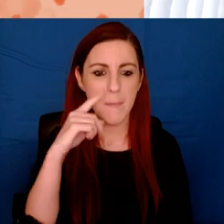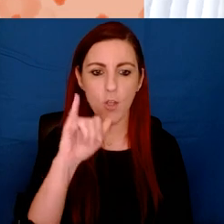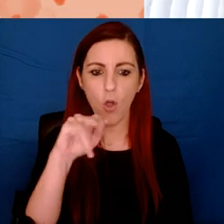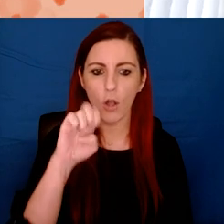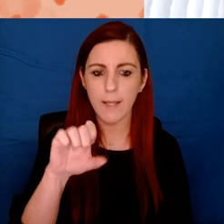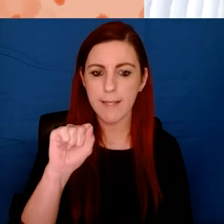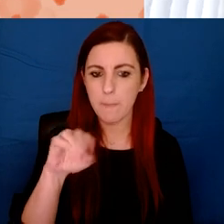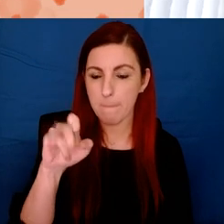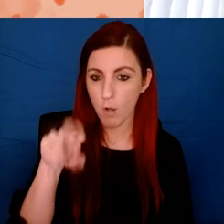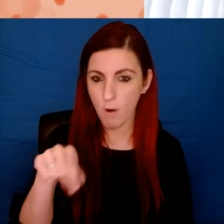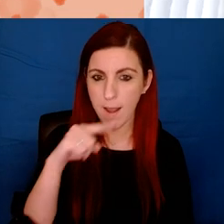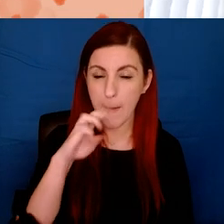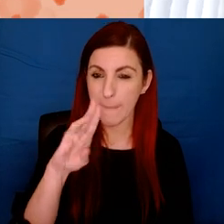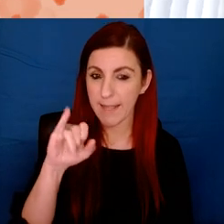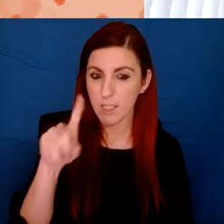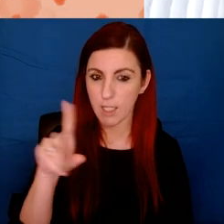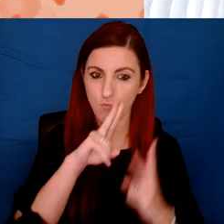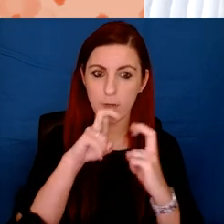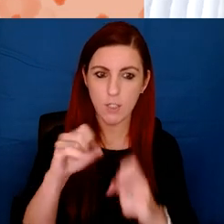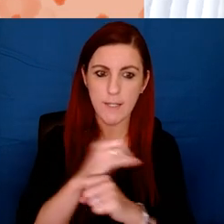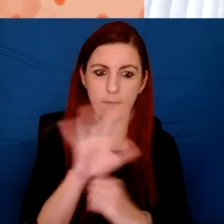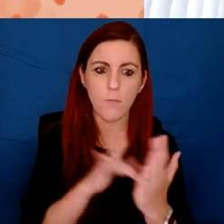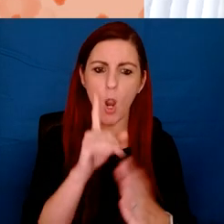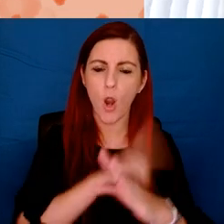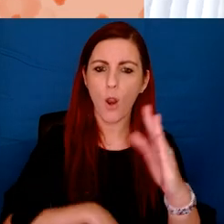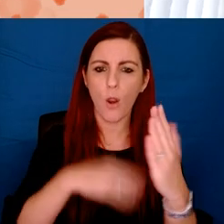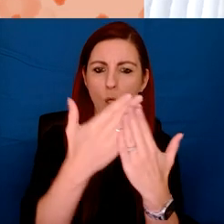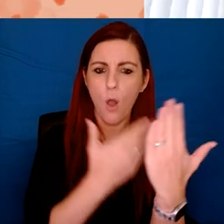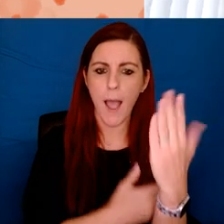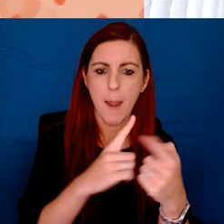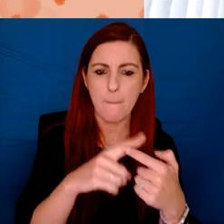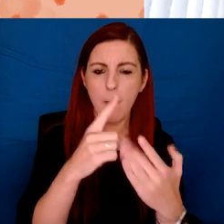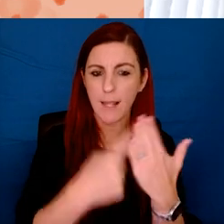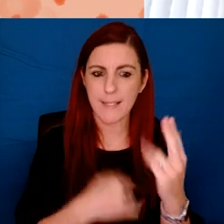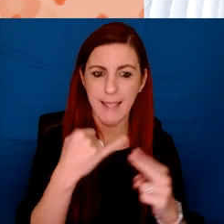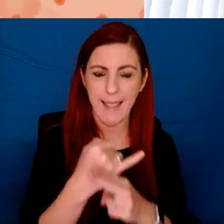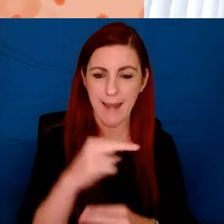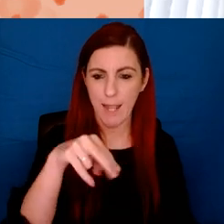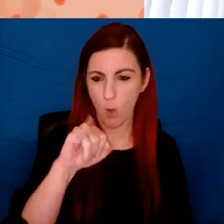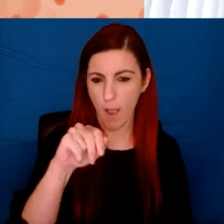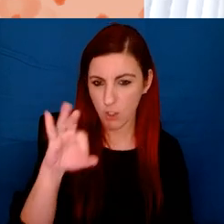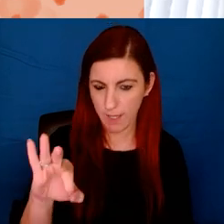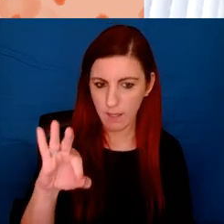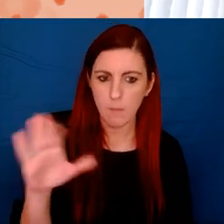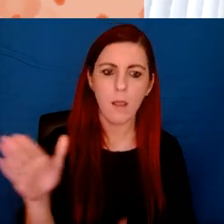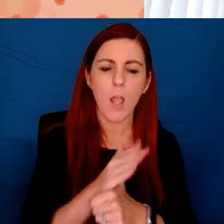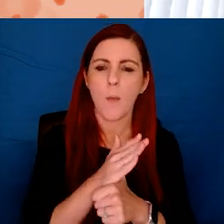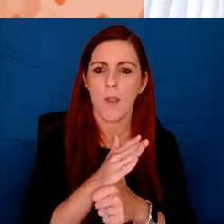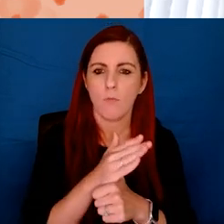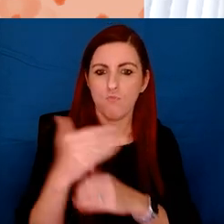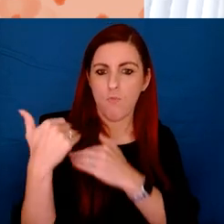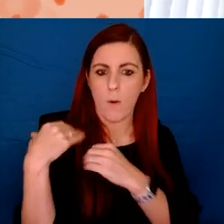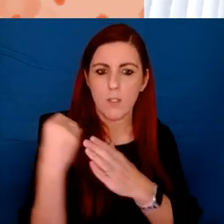my name is Áine Sperrin. I'm a postdoctoral researcher at the Centre for Disability Law and Policy down at NUI Galway. And my primary role is with